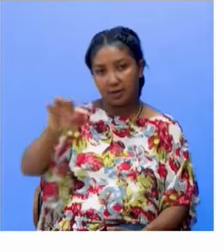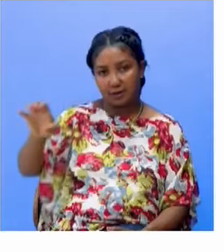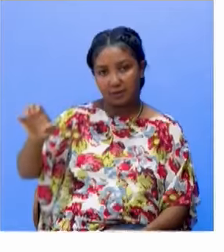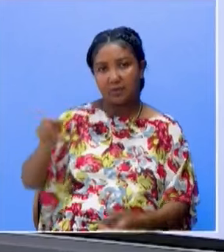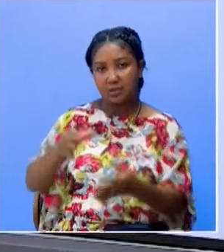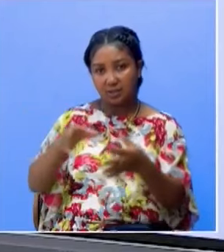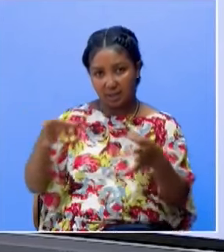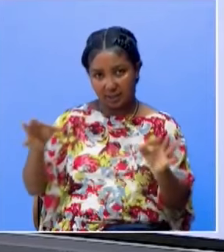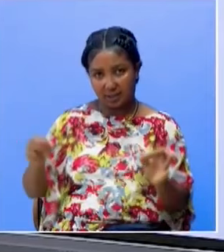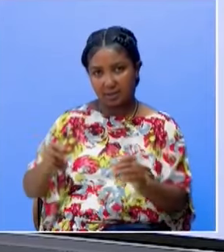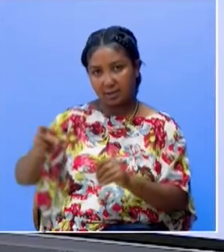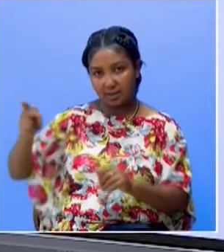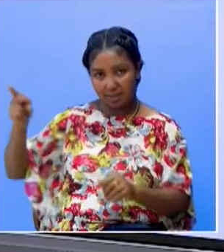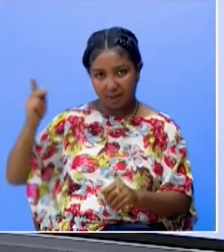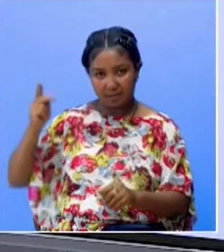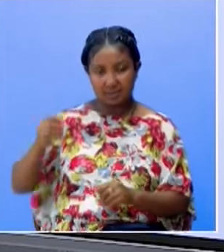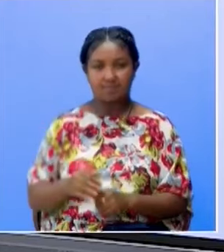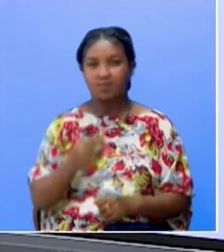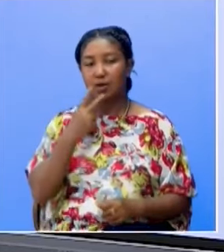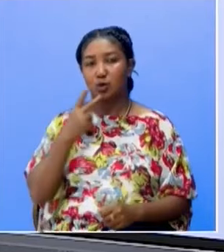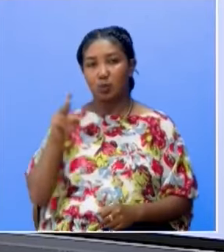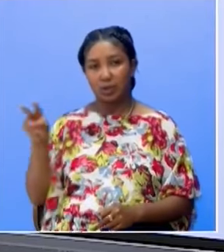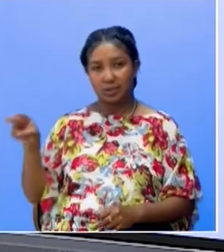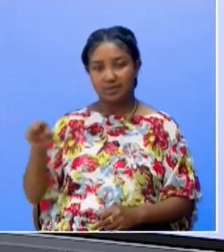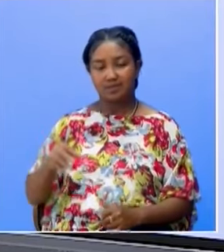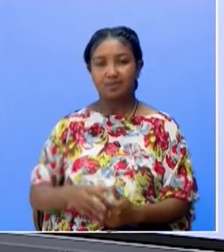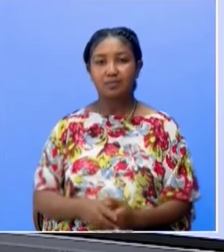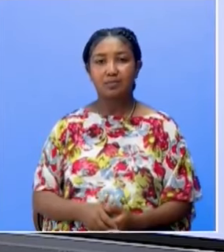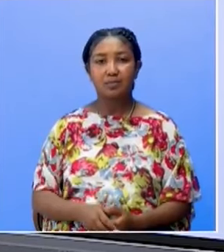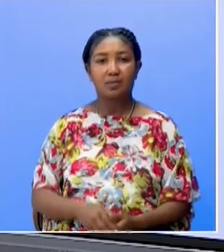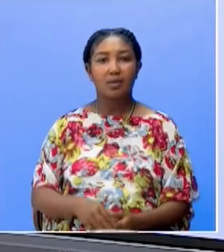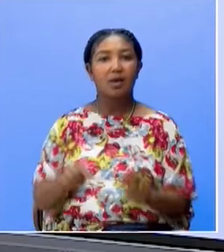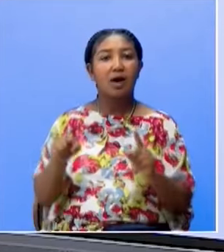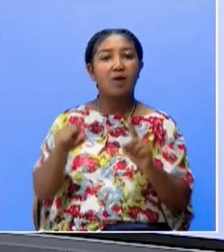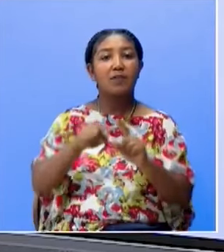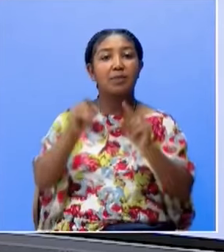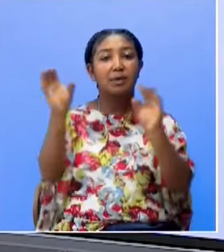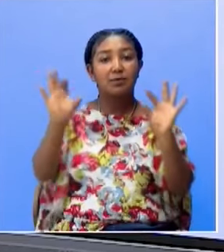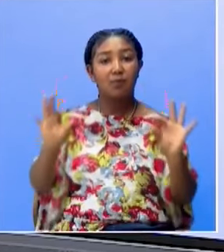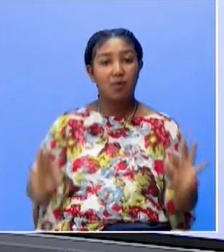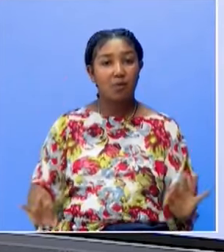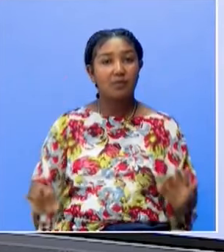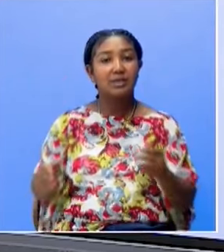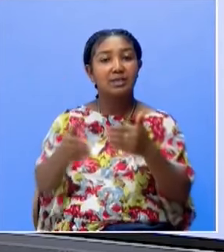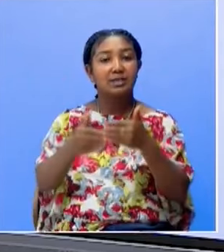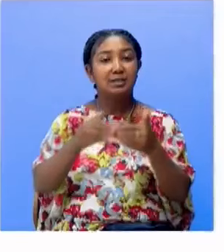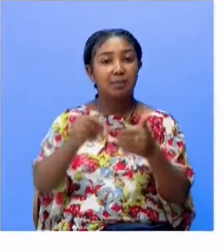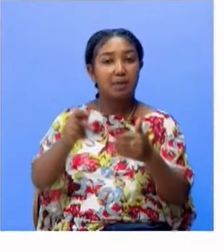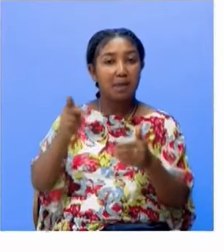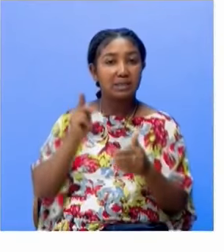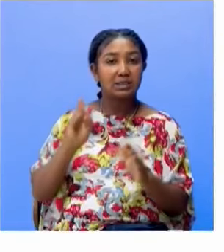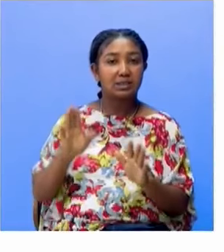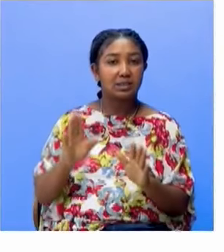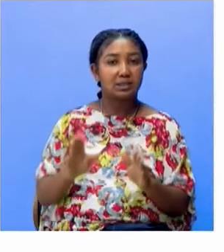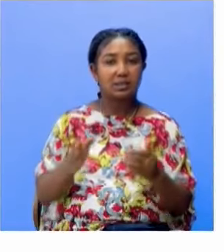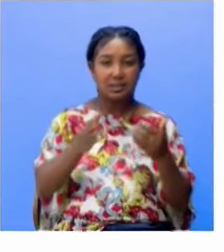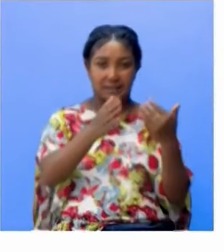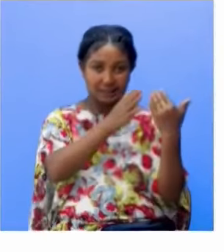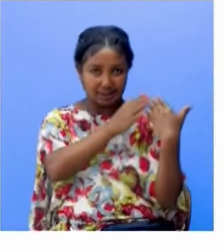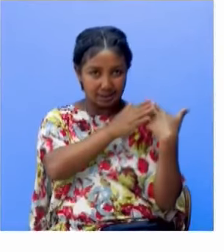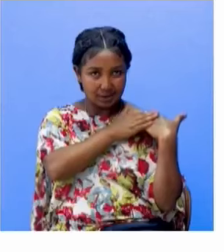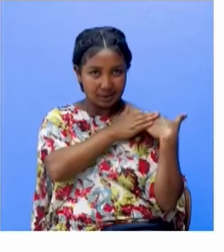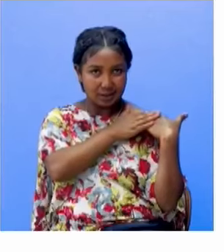Sentence in the past. Look, the affirmative form of simple past is just subject